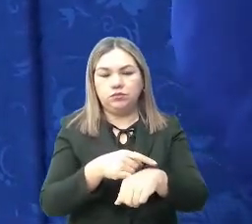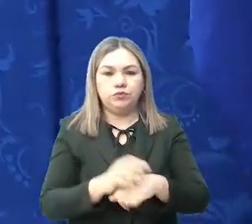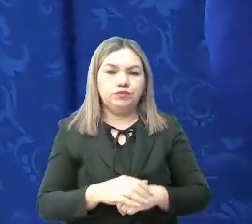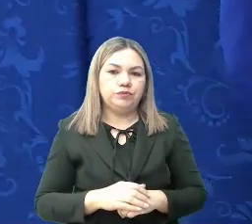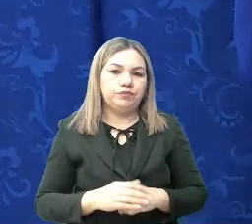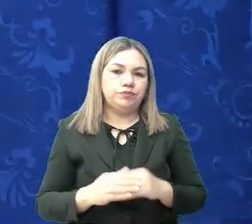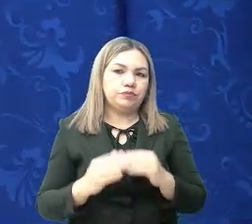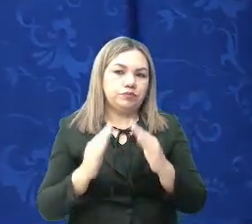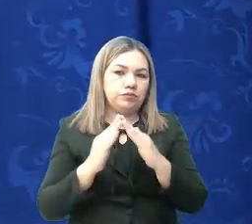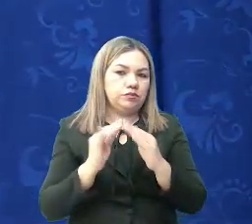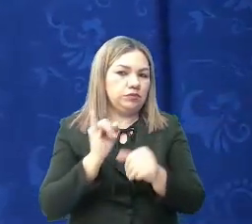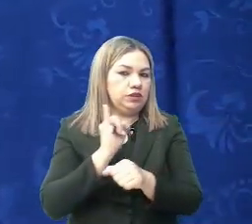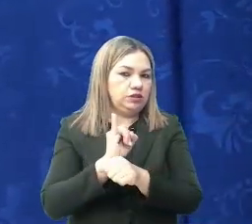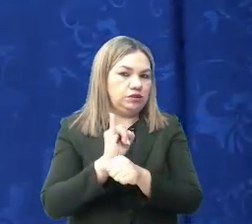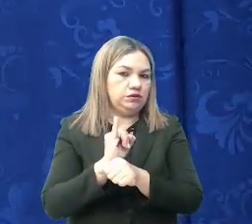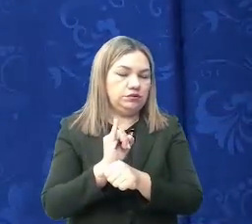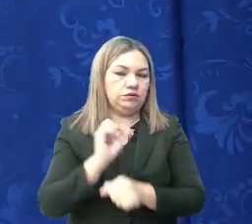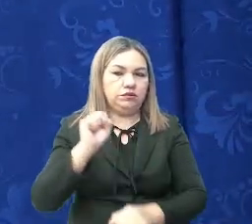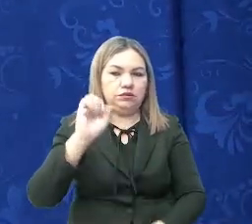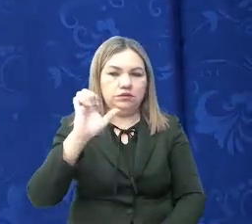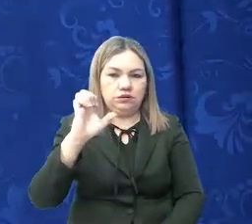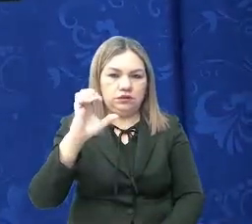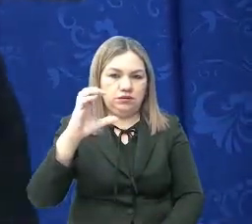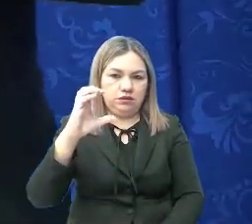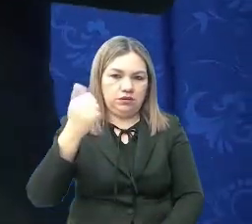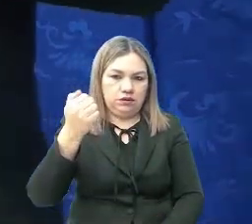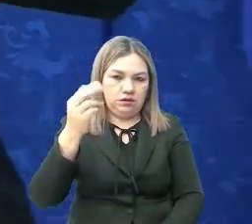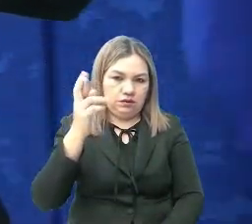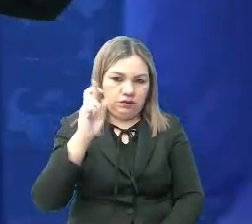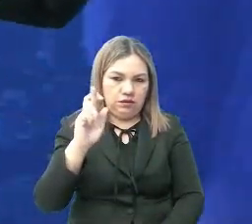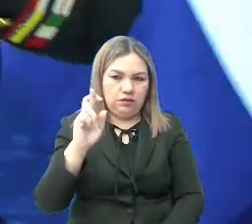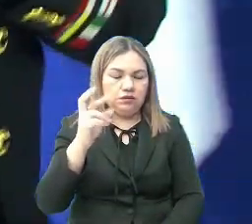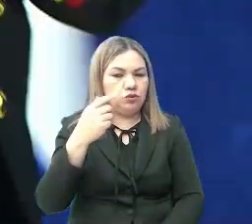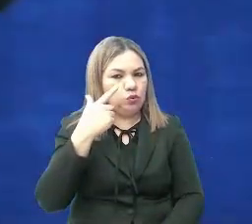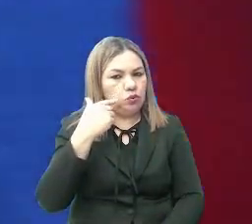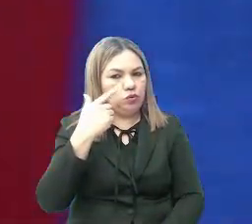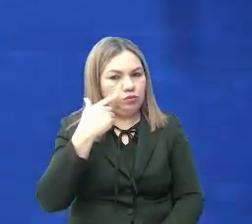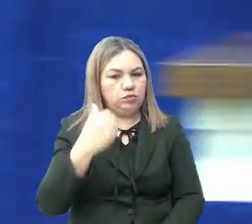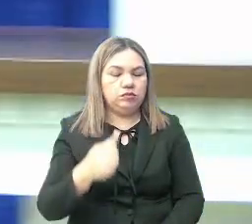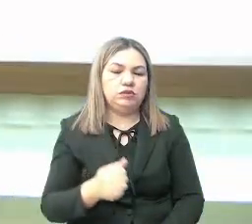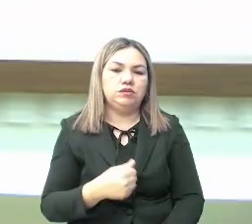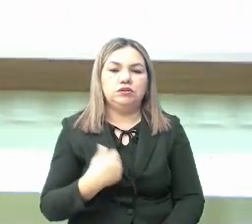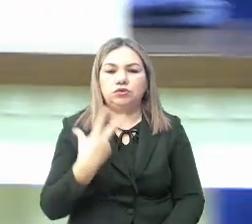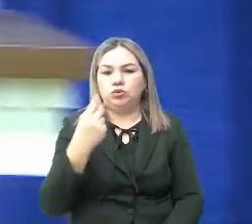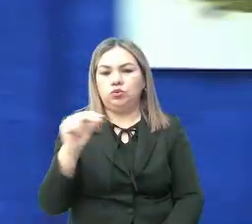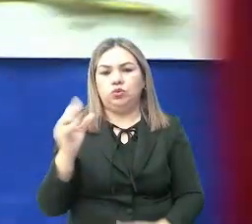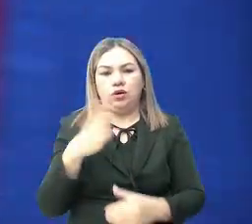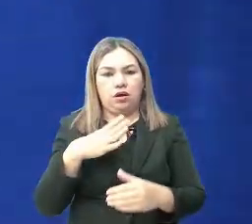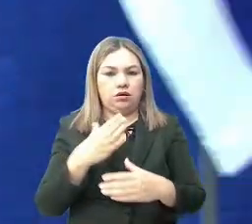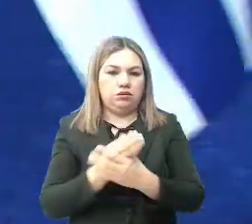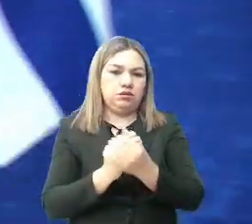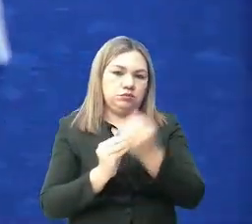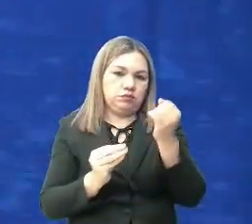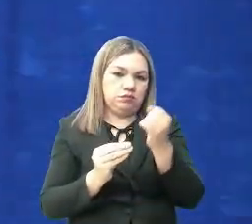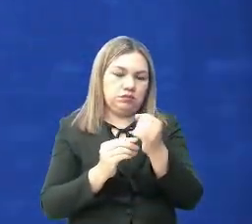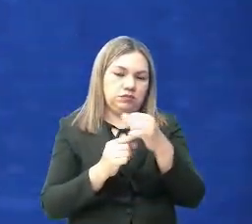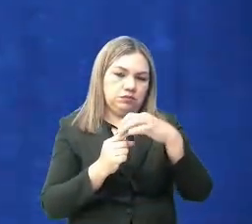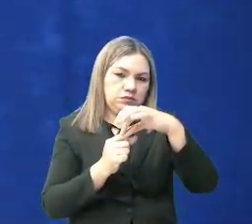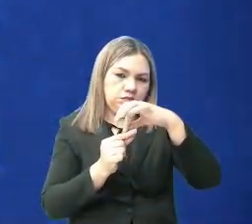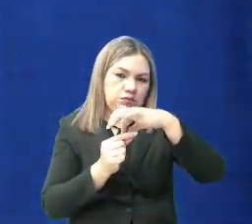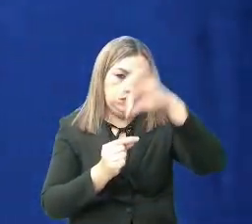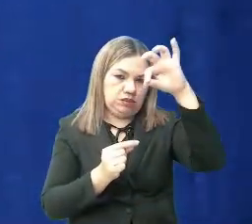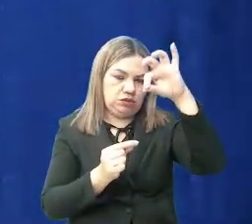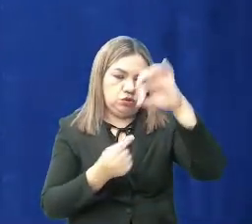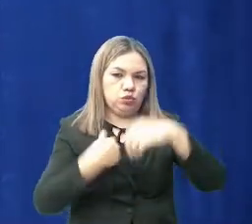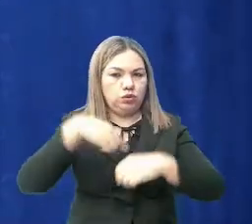where the institutions of men are going to dry up. And where the Spirit of God isn't there, it's